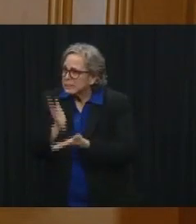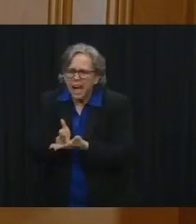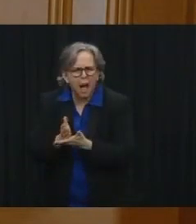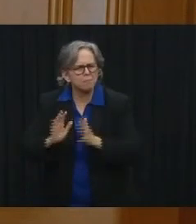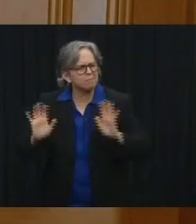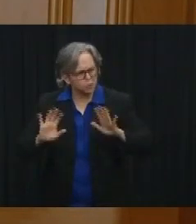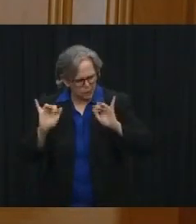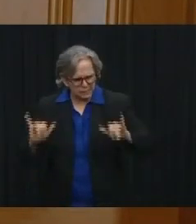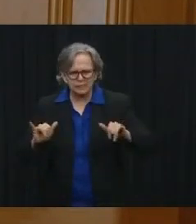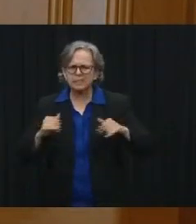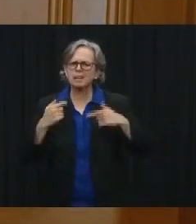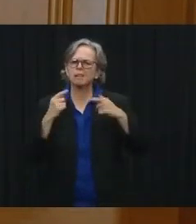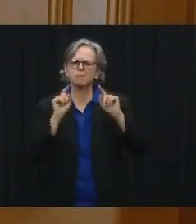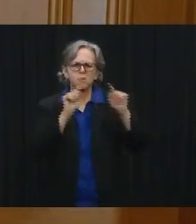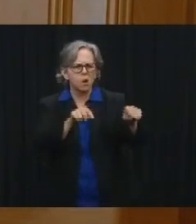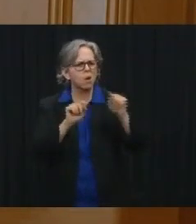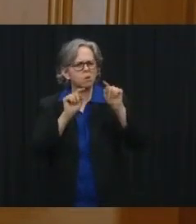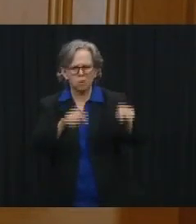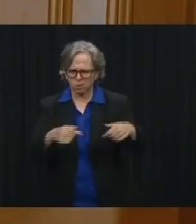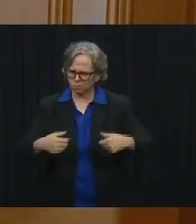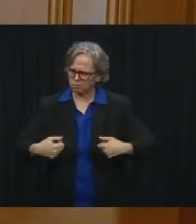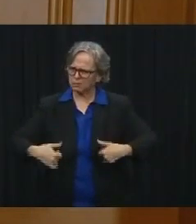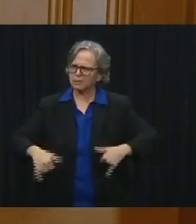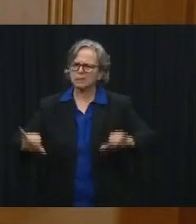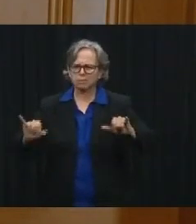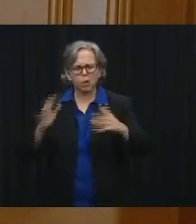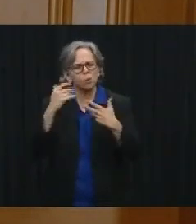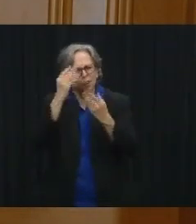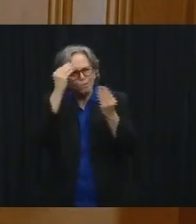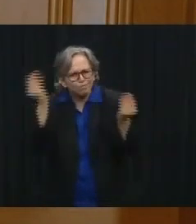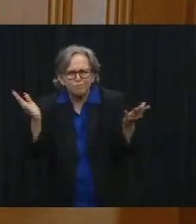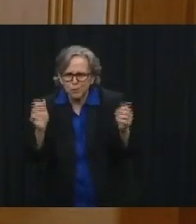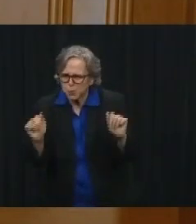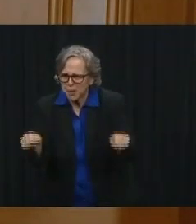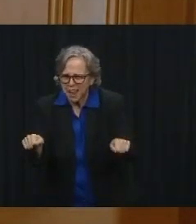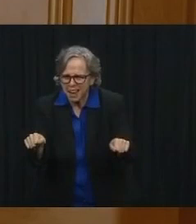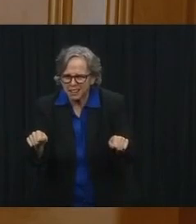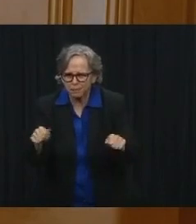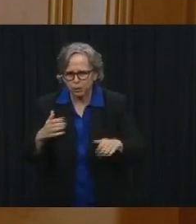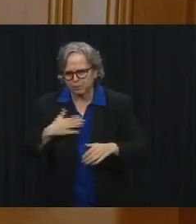I would mention that. Since my friend contacted